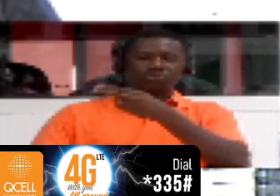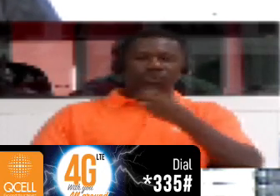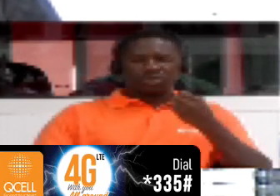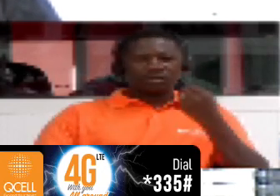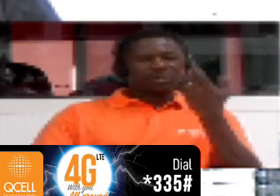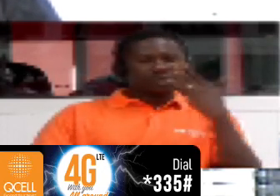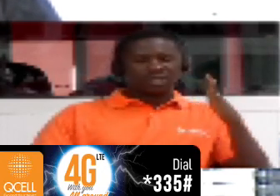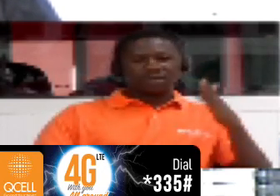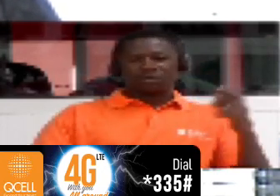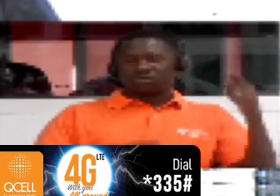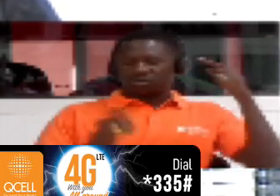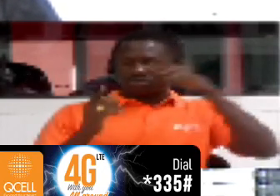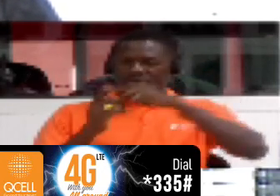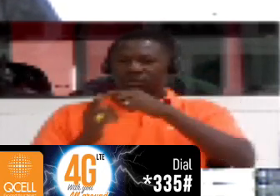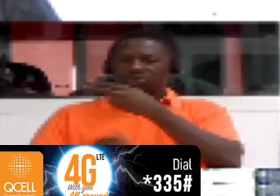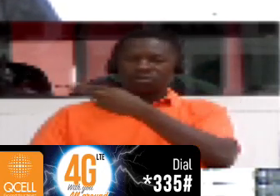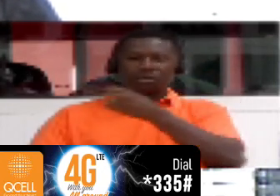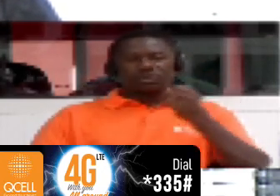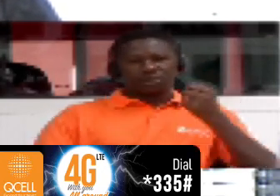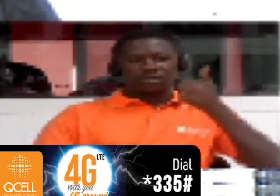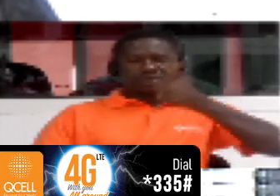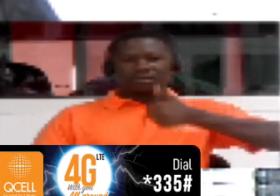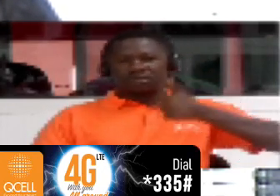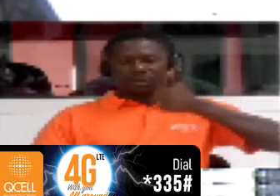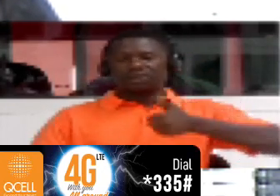2016. I was there from 2010 to